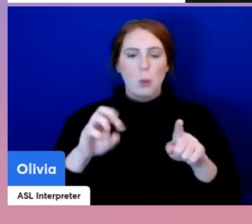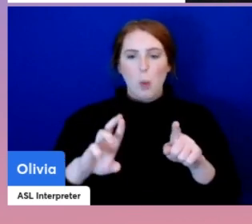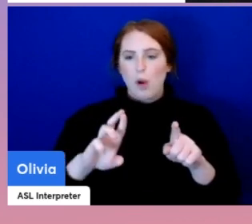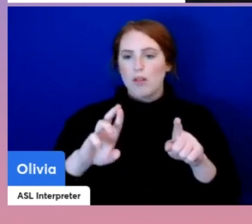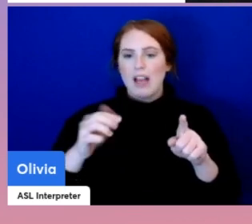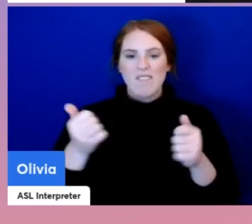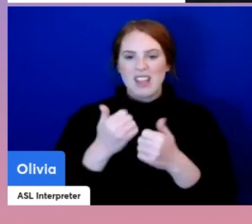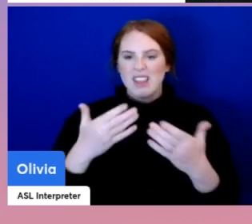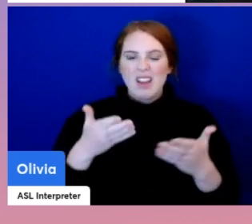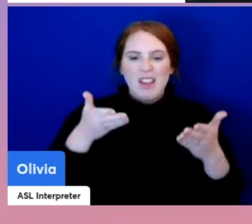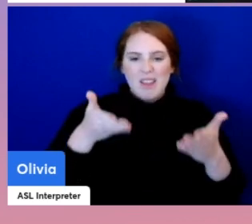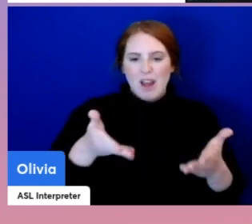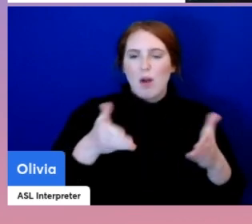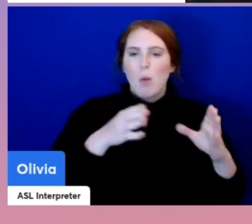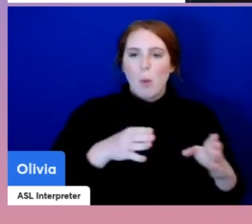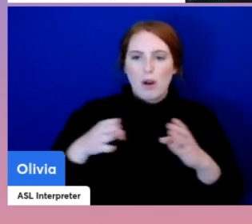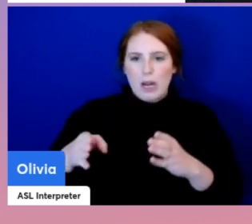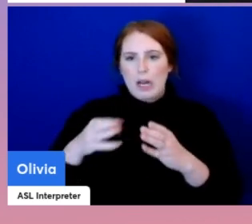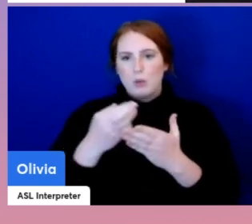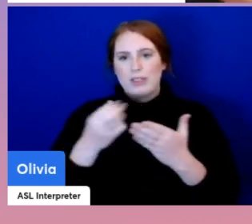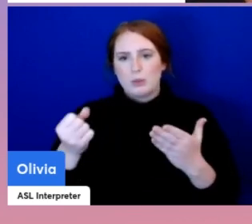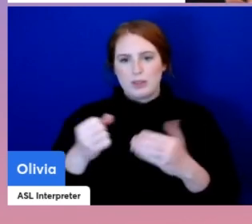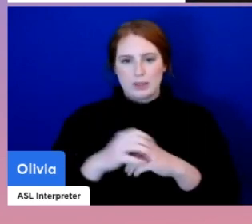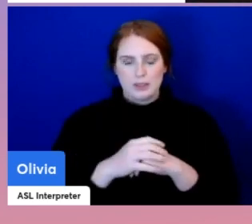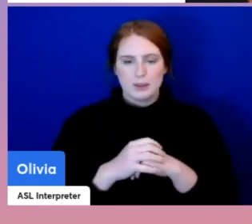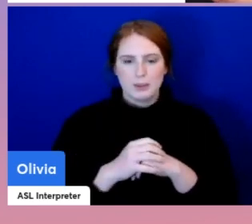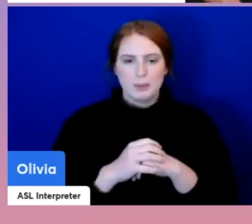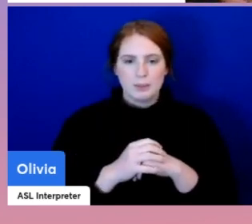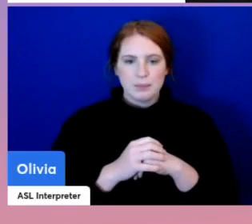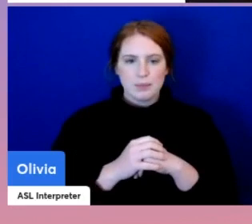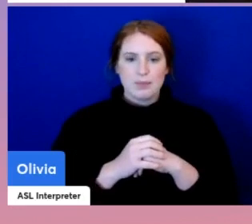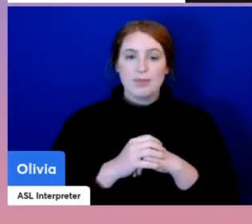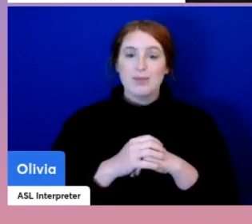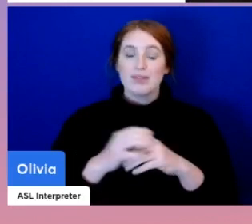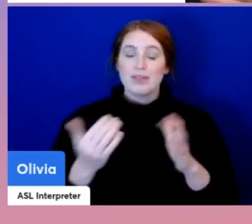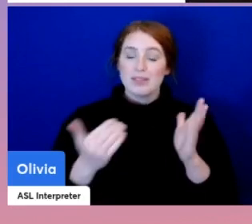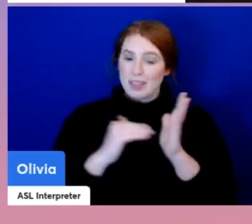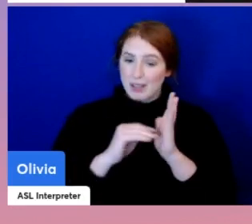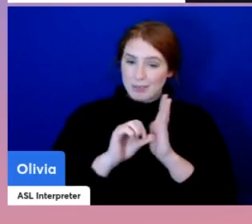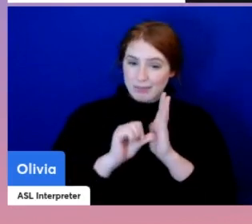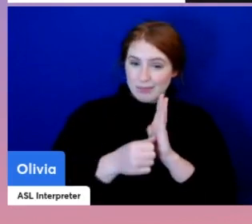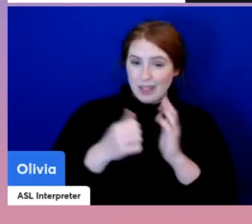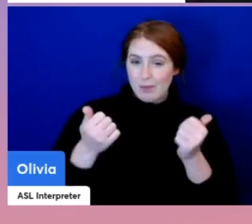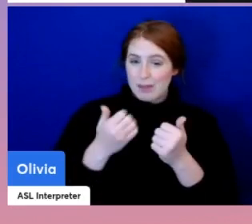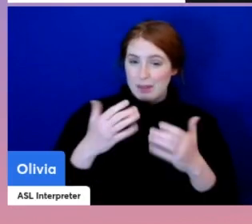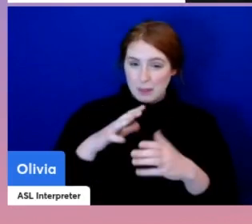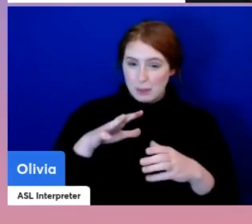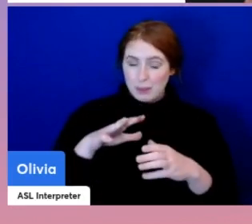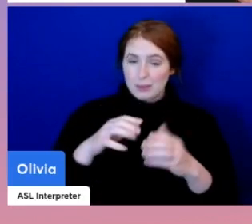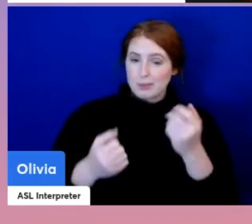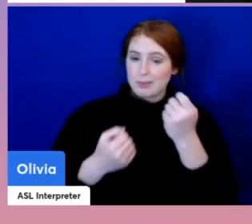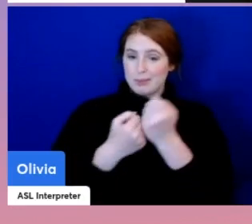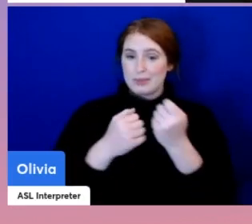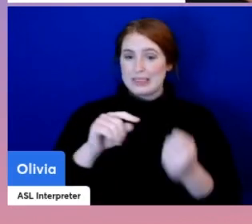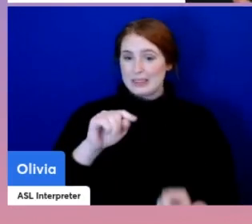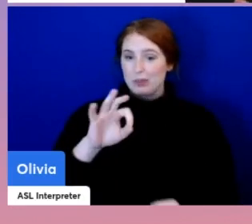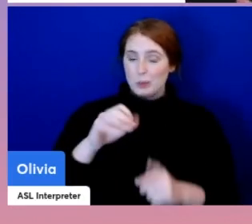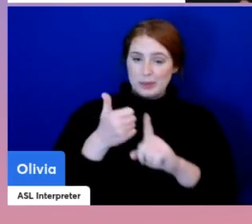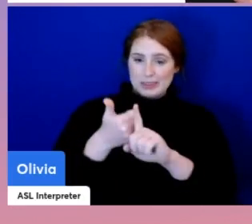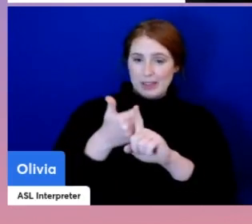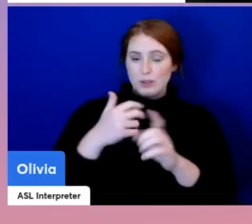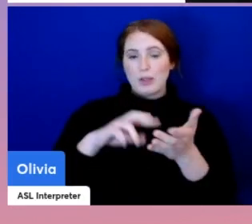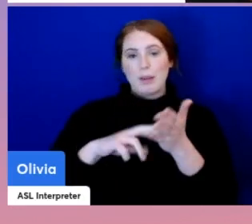organize resources efficiently. And just to reiterate, all of this is backed by Terraform itself, meaning that the